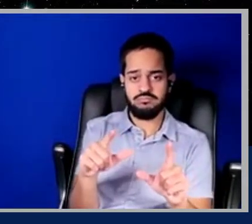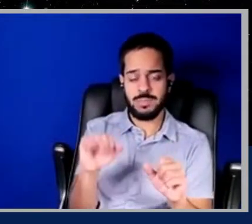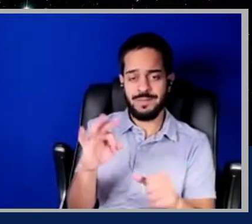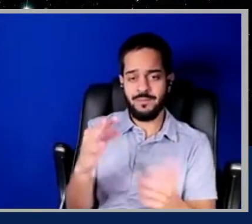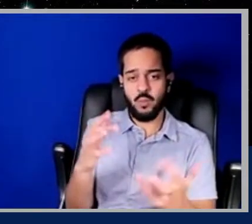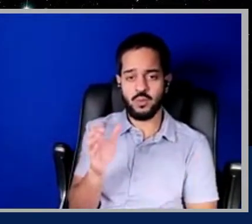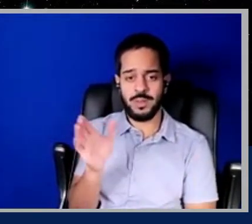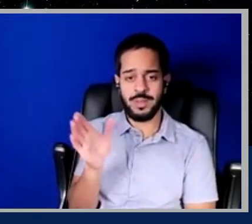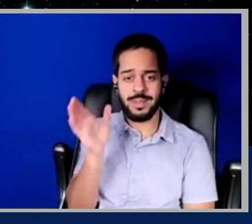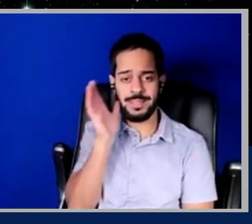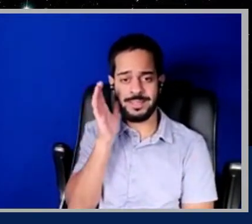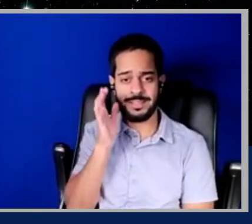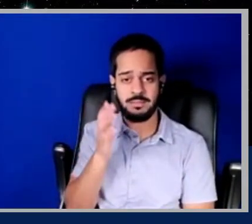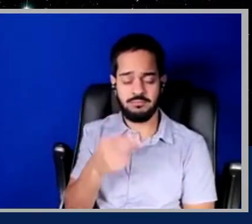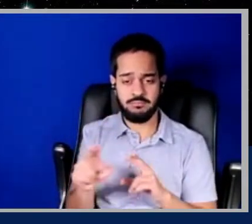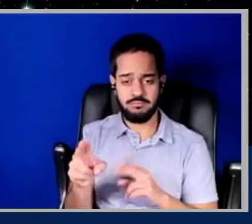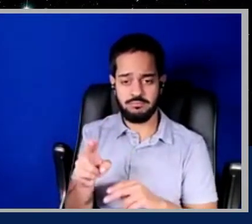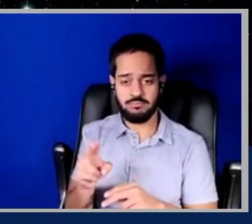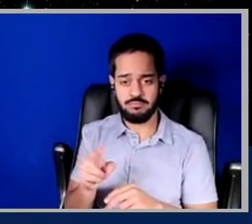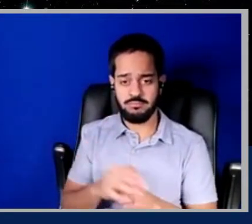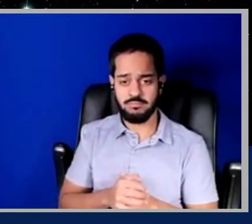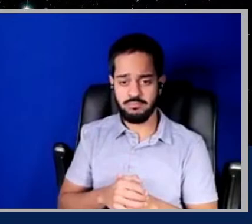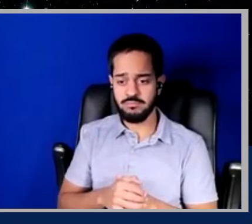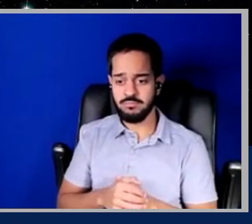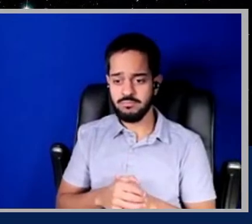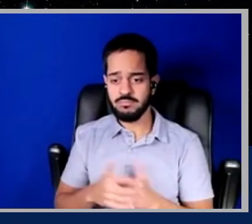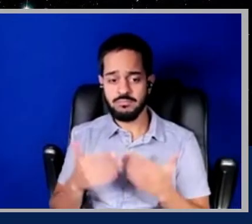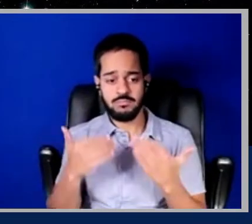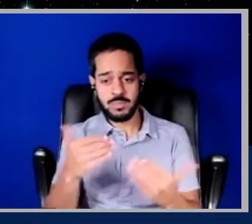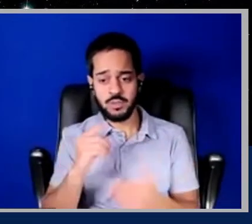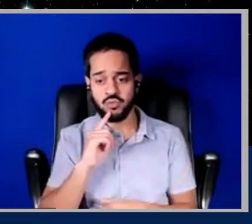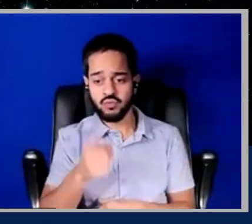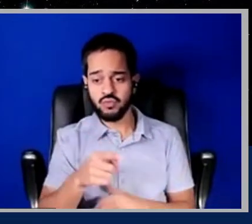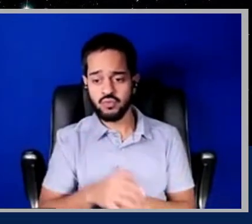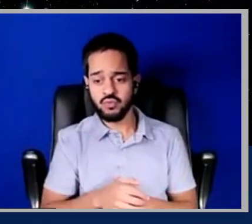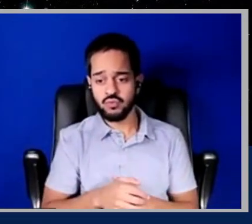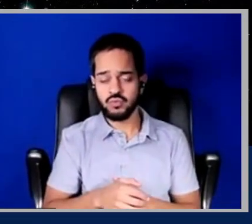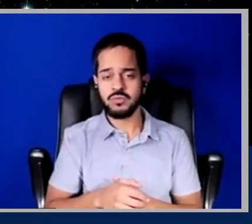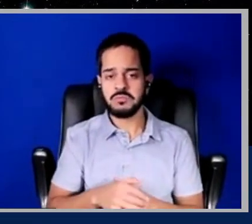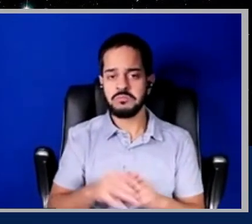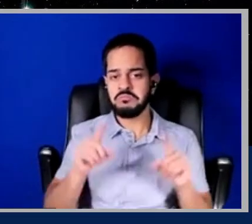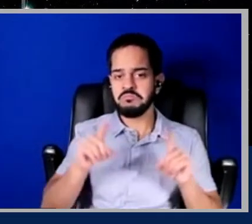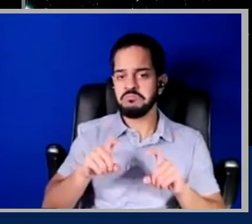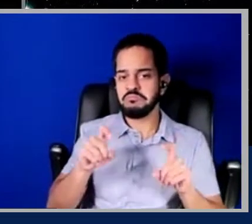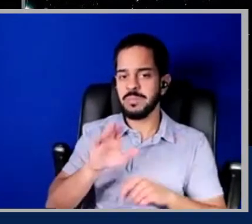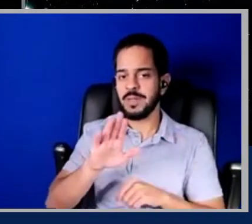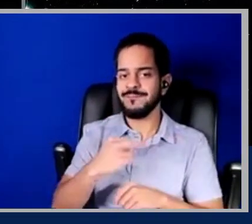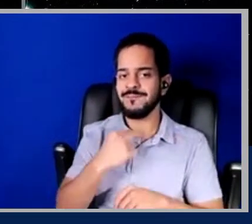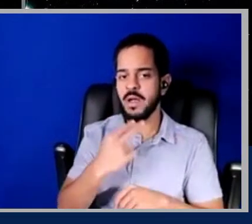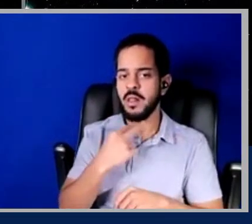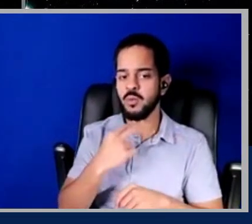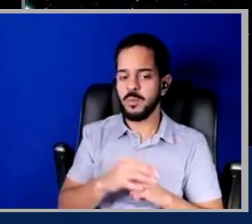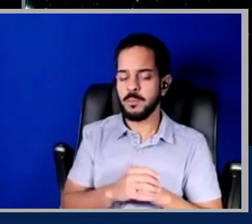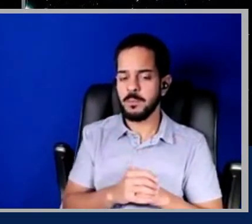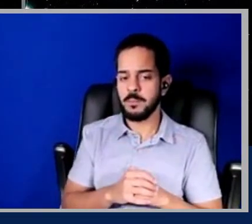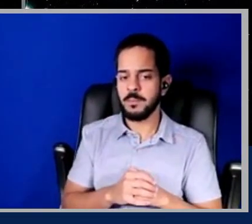through that one real quick, shall we? Sure. All right, here we go. Let's see what the volume level is on this one.